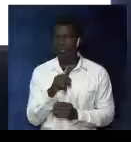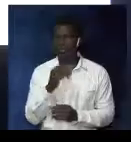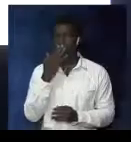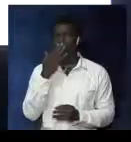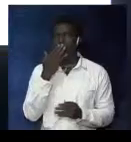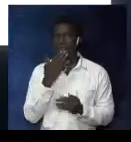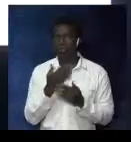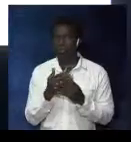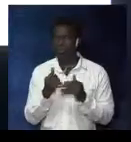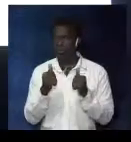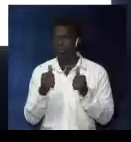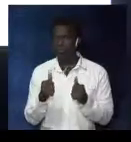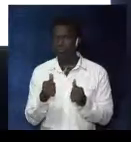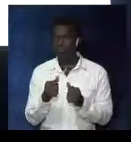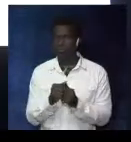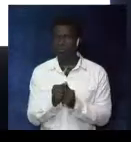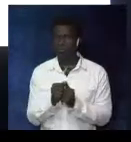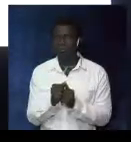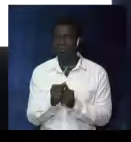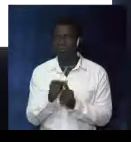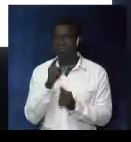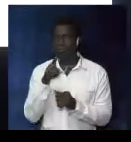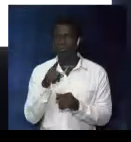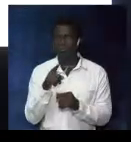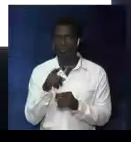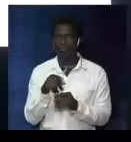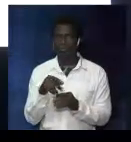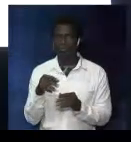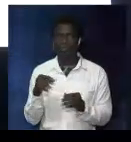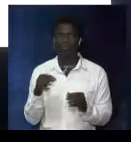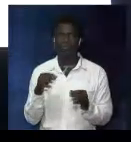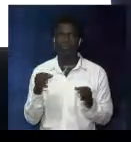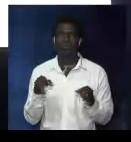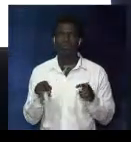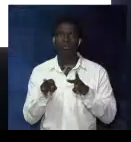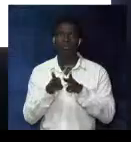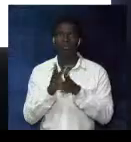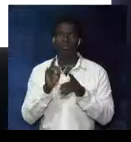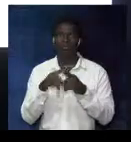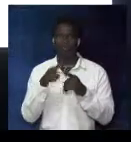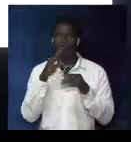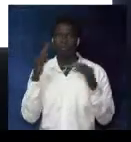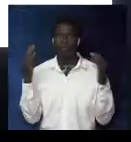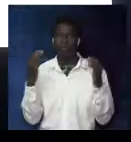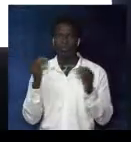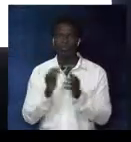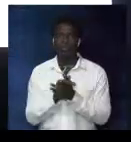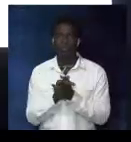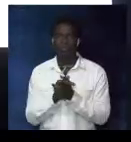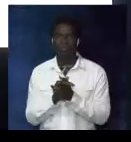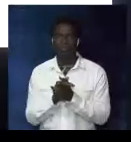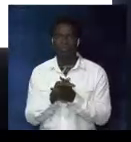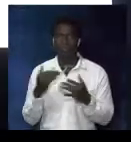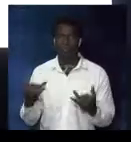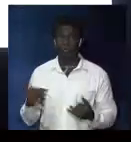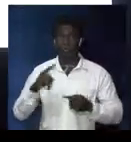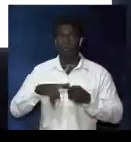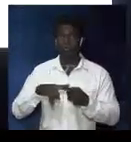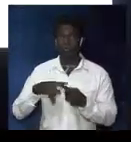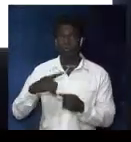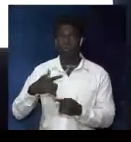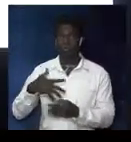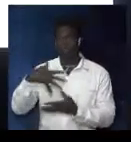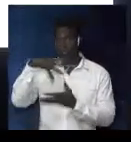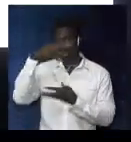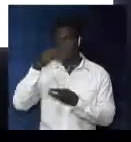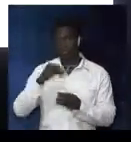Wow. Good job, you. You deserve to be celebrated with a chair. Now to the learning